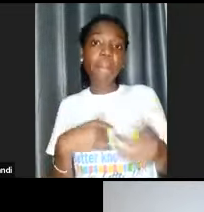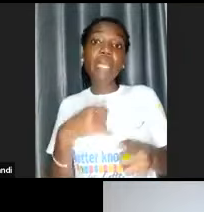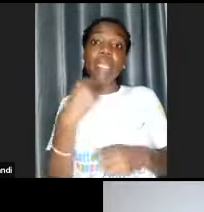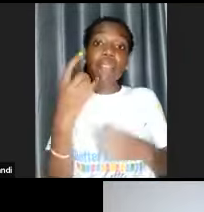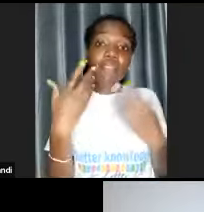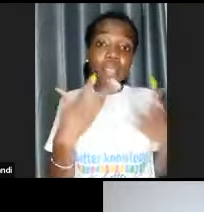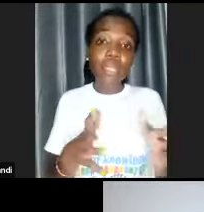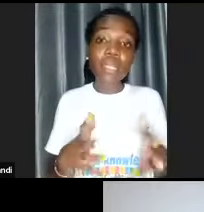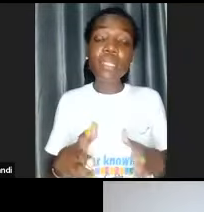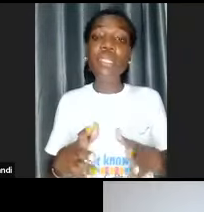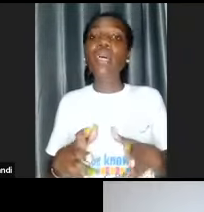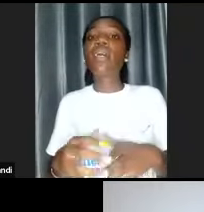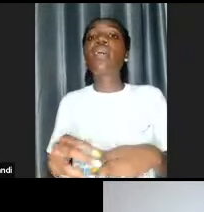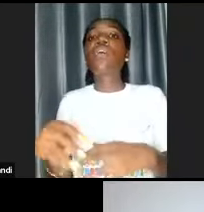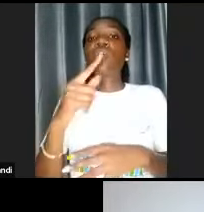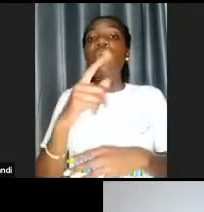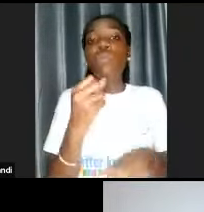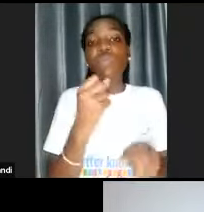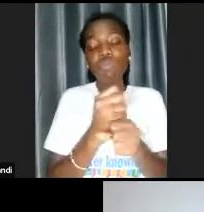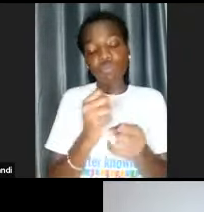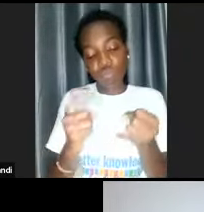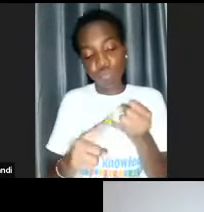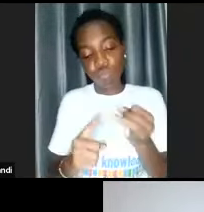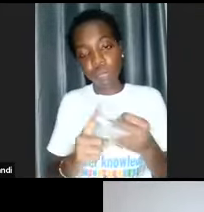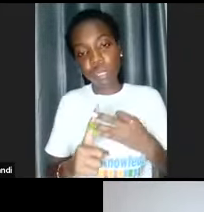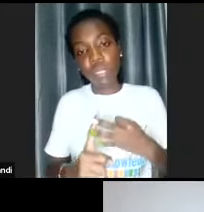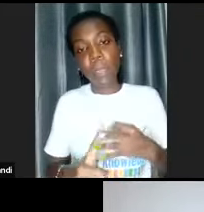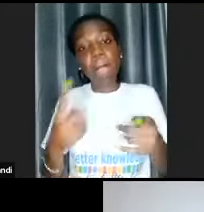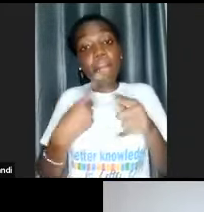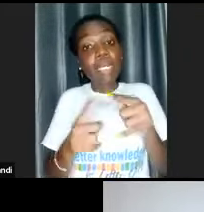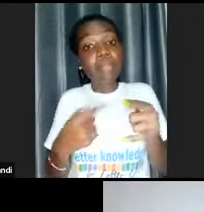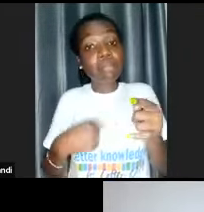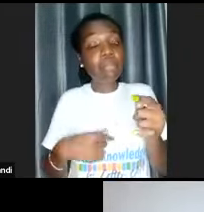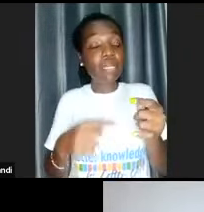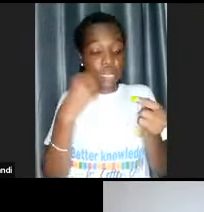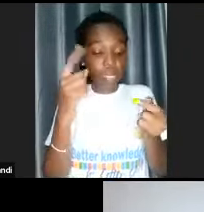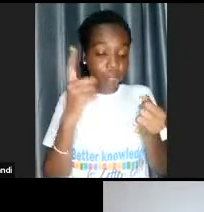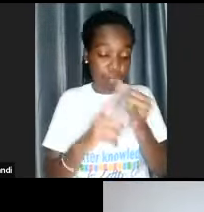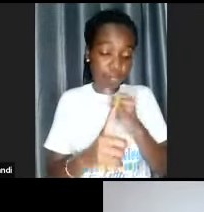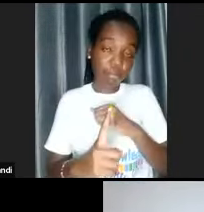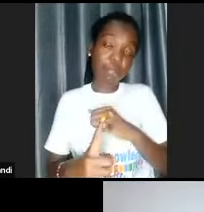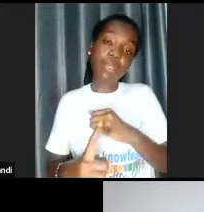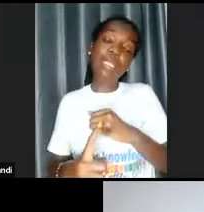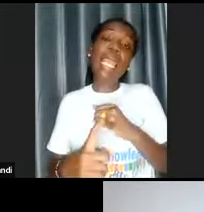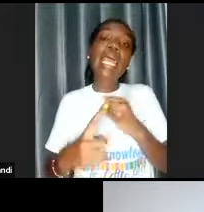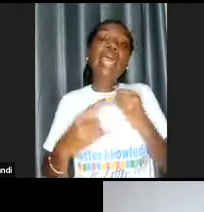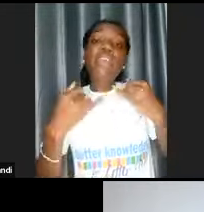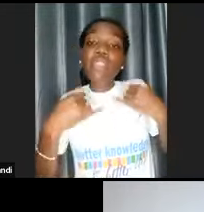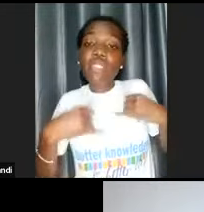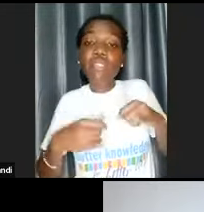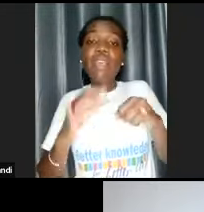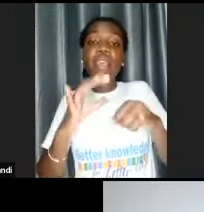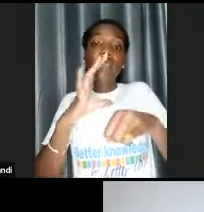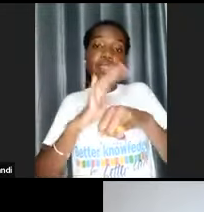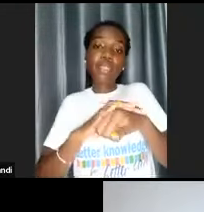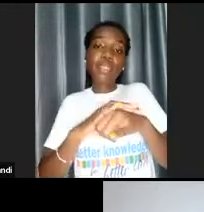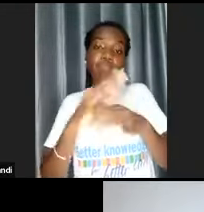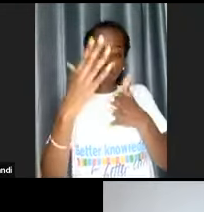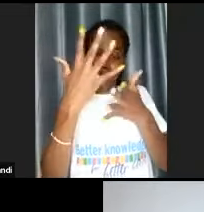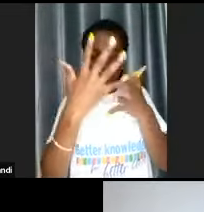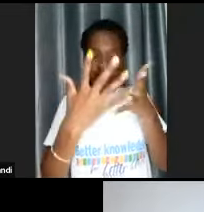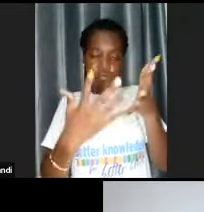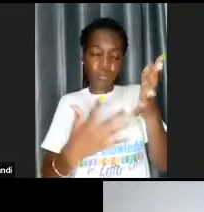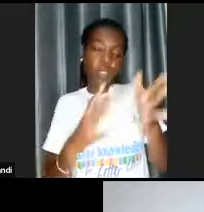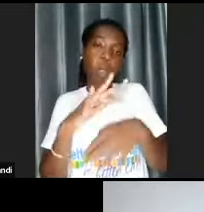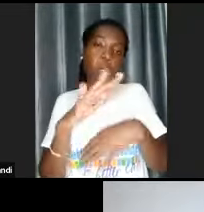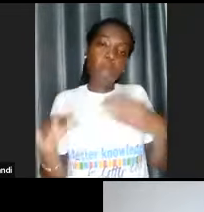coaching, personalized coaching to go through this. But the pointers I gave, number one, try to get a list of all your convictions. And the